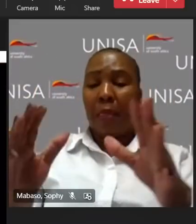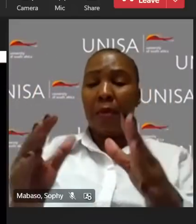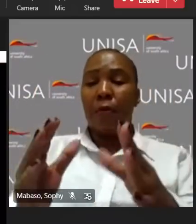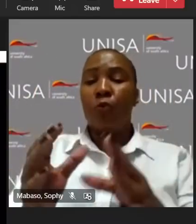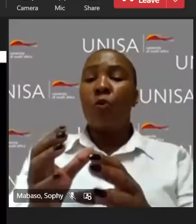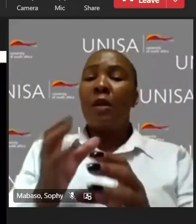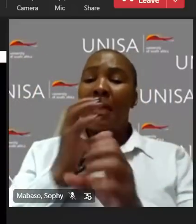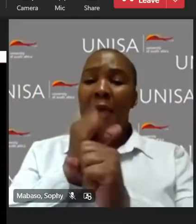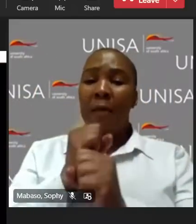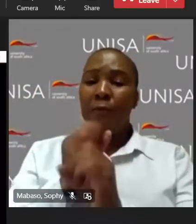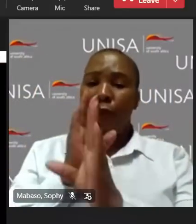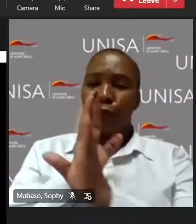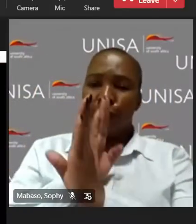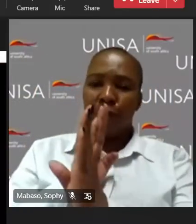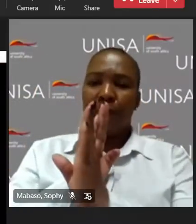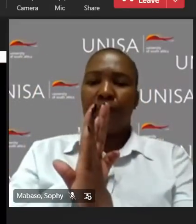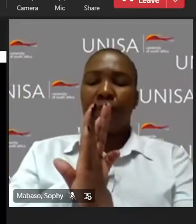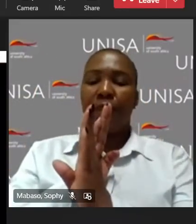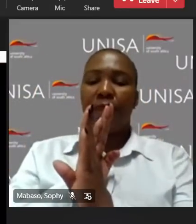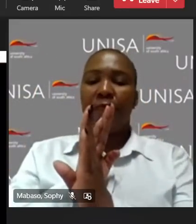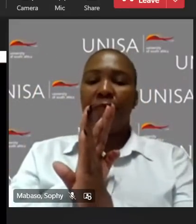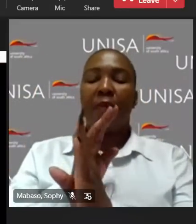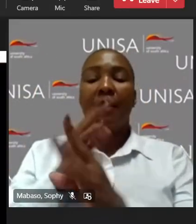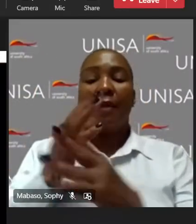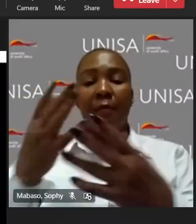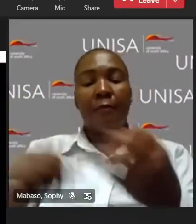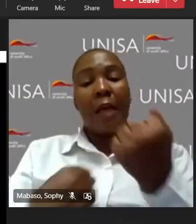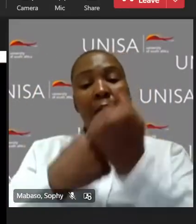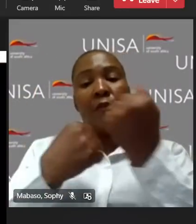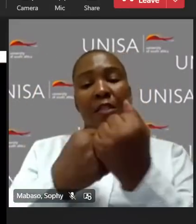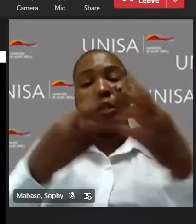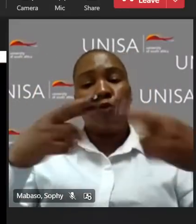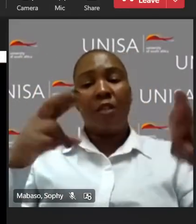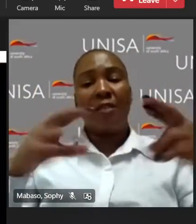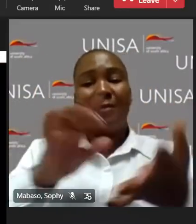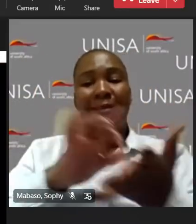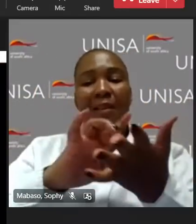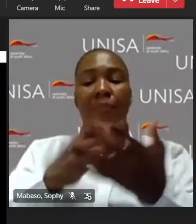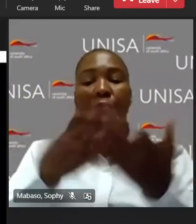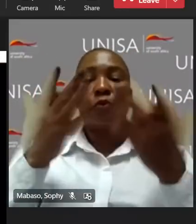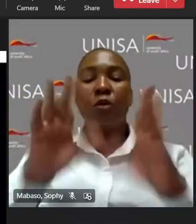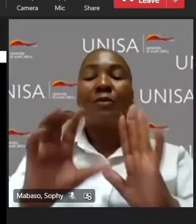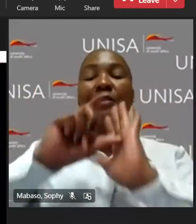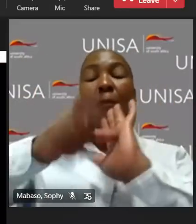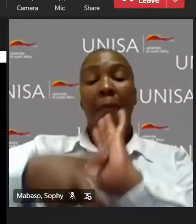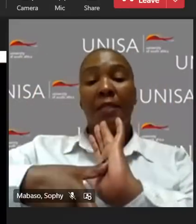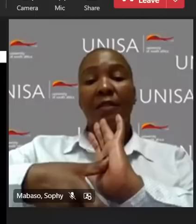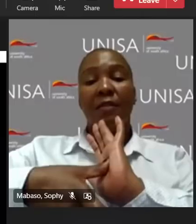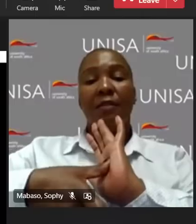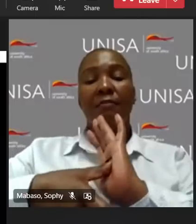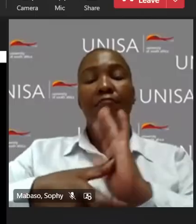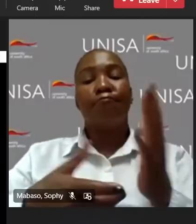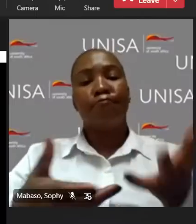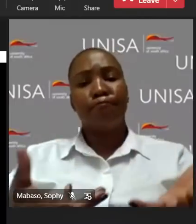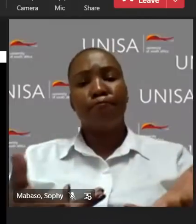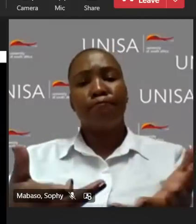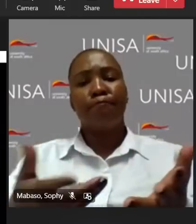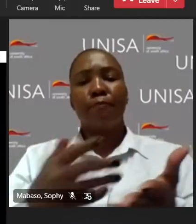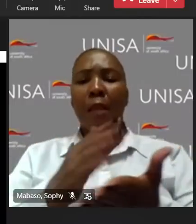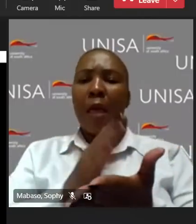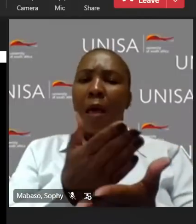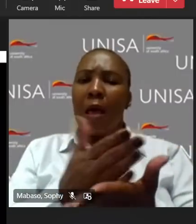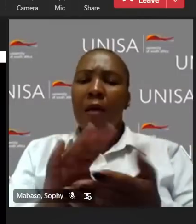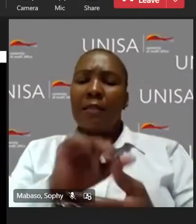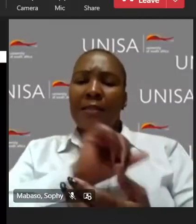I'd like to emphasize that the Advocacy and Resource Center for Students with Disabilities, amongst its staff